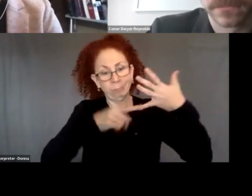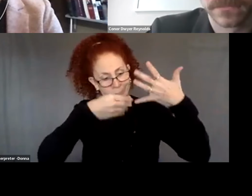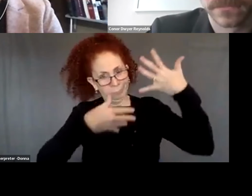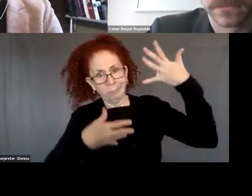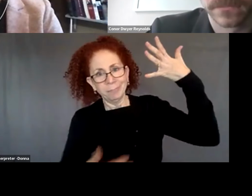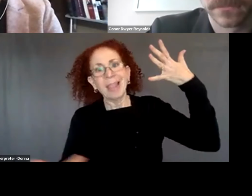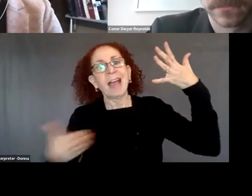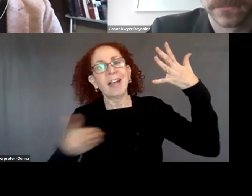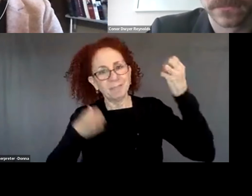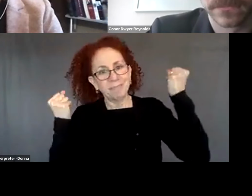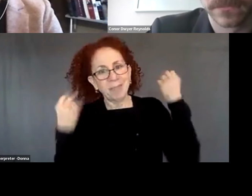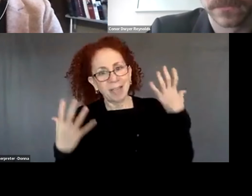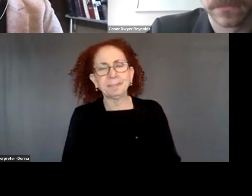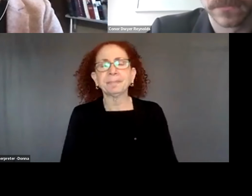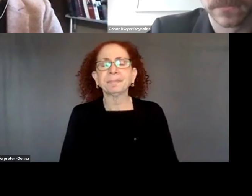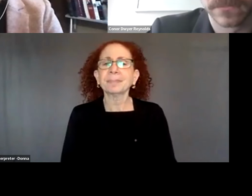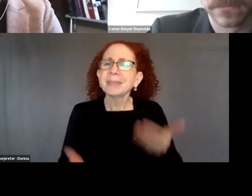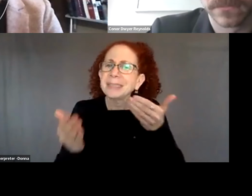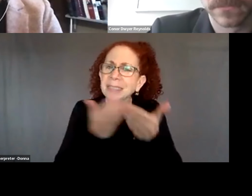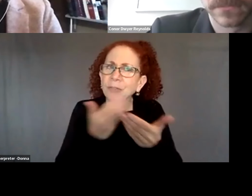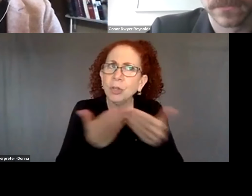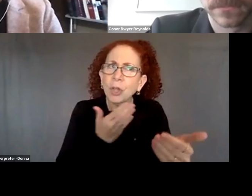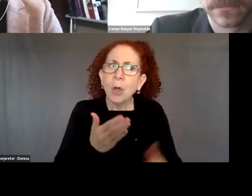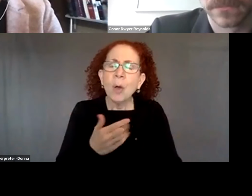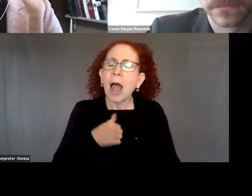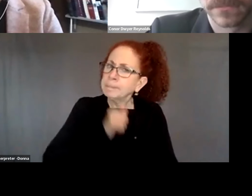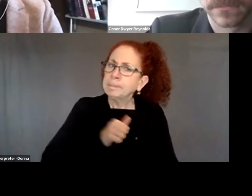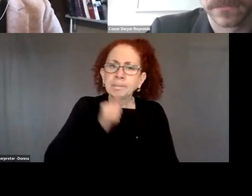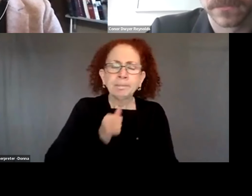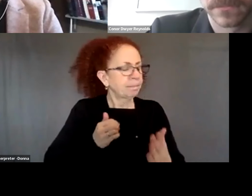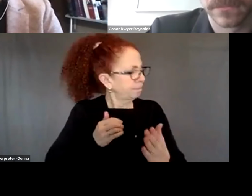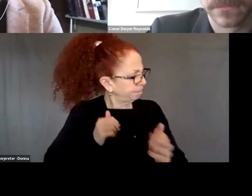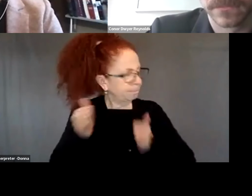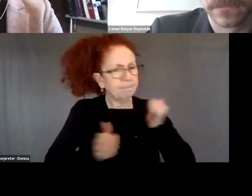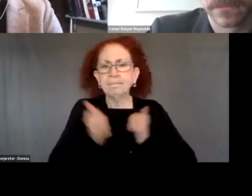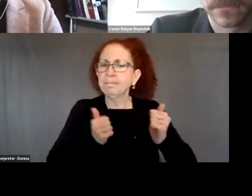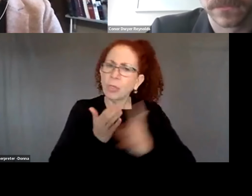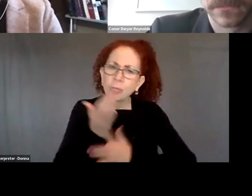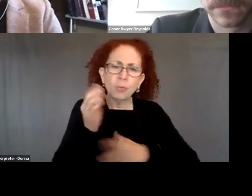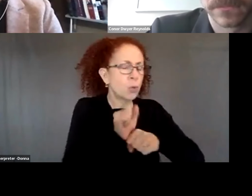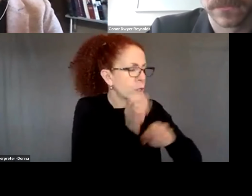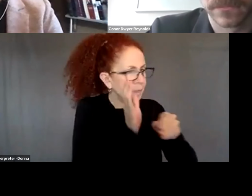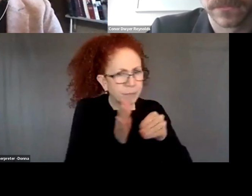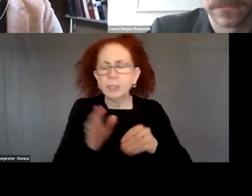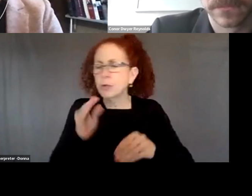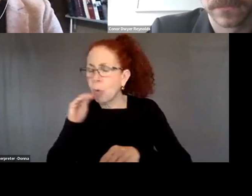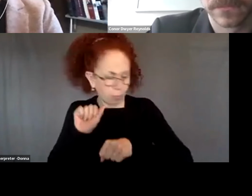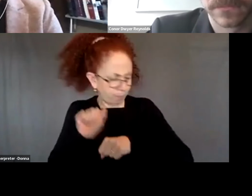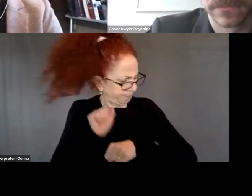list. And even though I've always kept on trucking through whatever had to be done at work and at home, and even though I'm